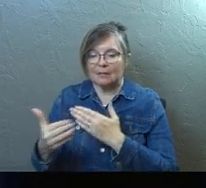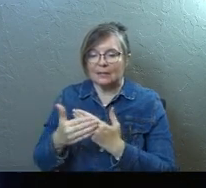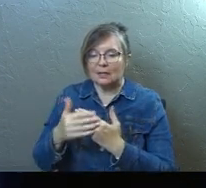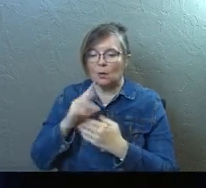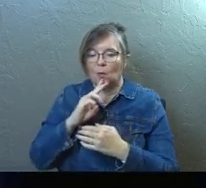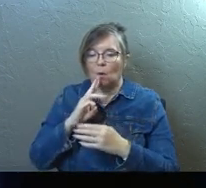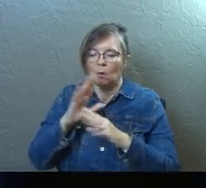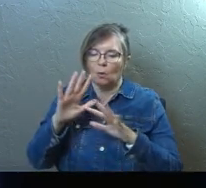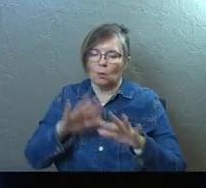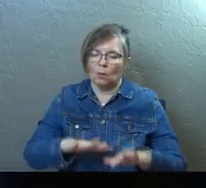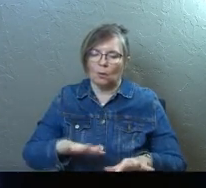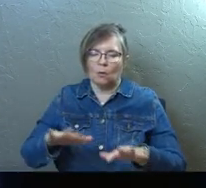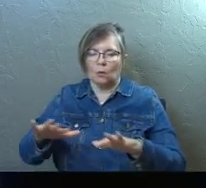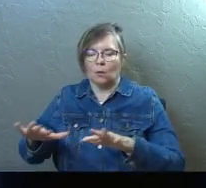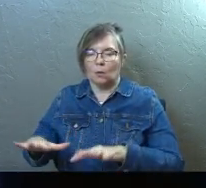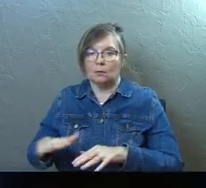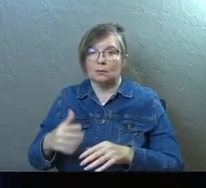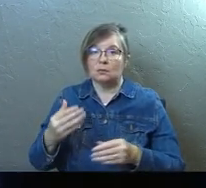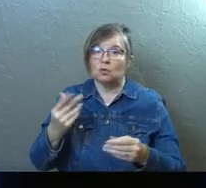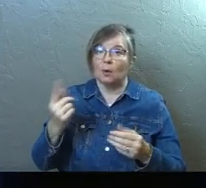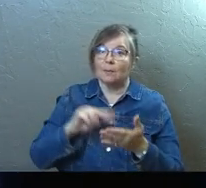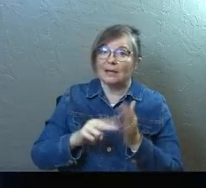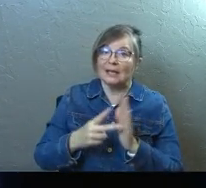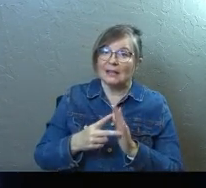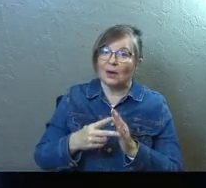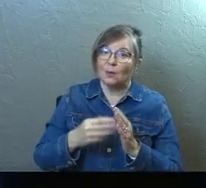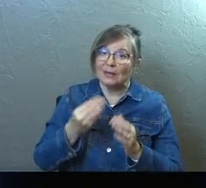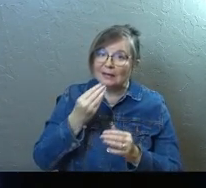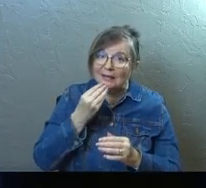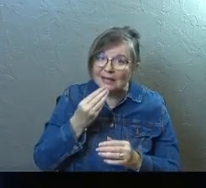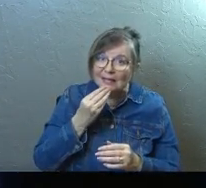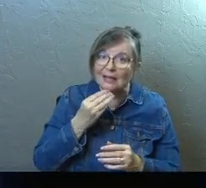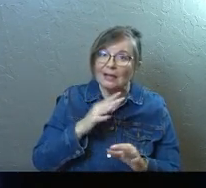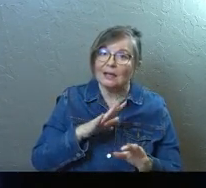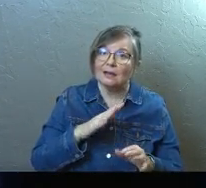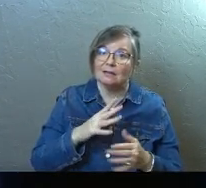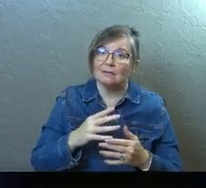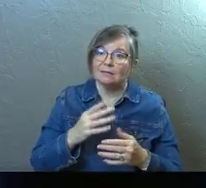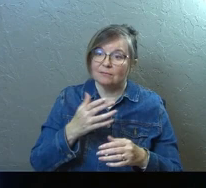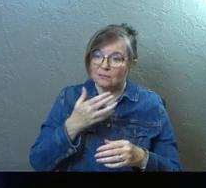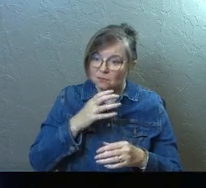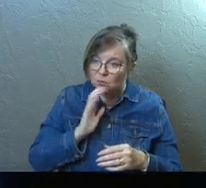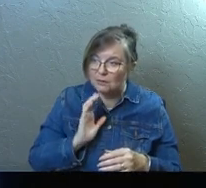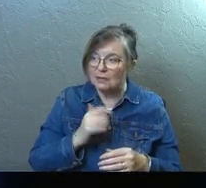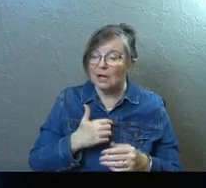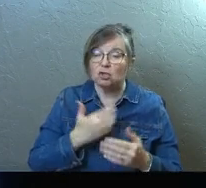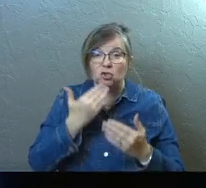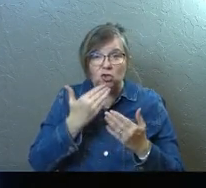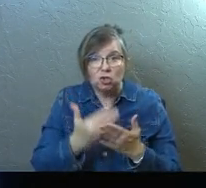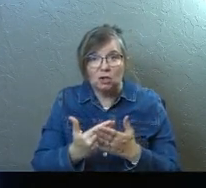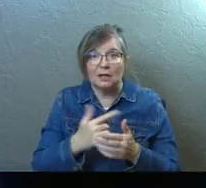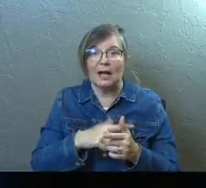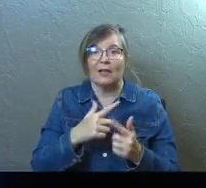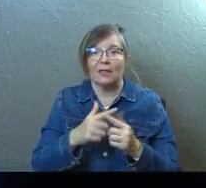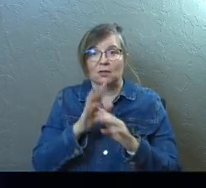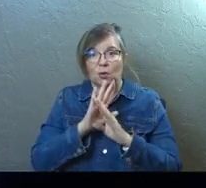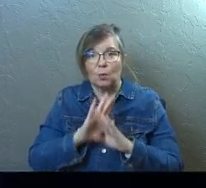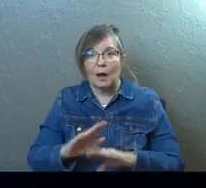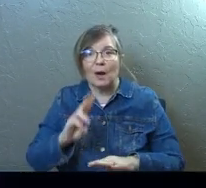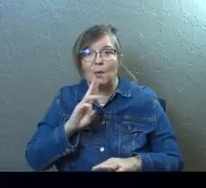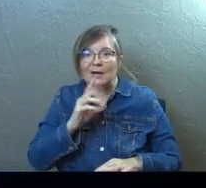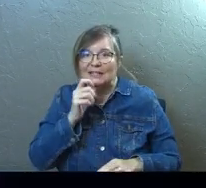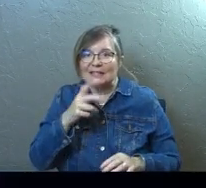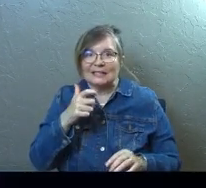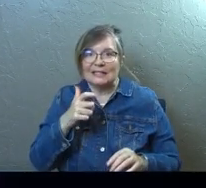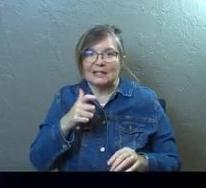takes us to a place where we can pasture and we can eat, and it's good. Yes, the grass is green. It's good. And then there's quiet waters.